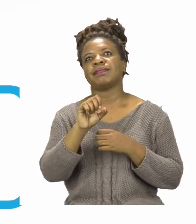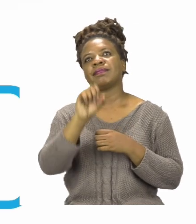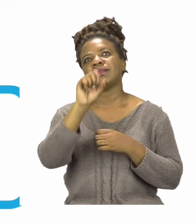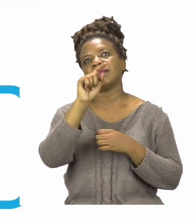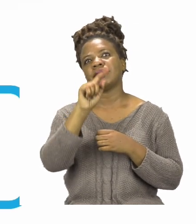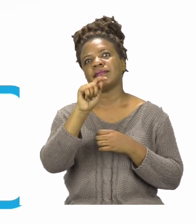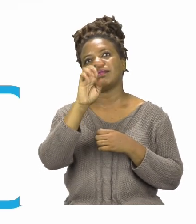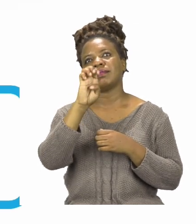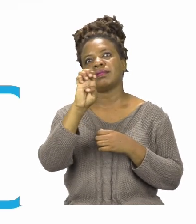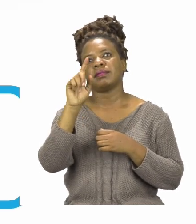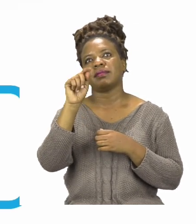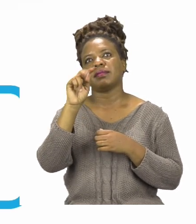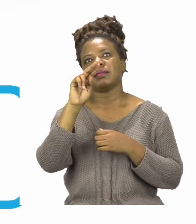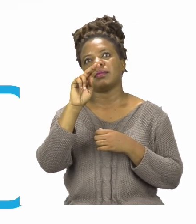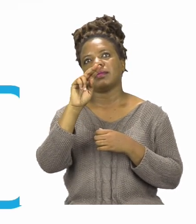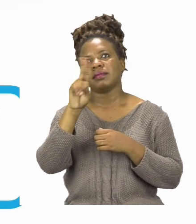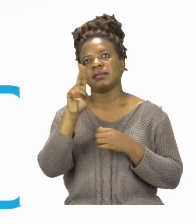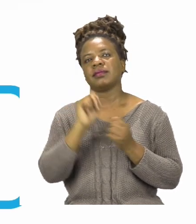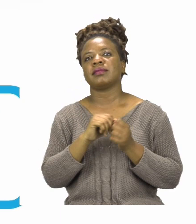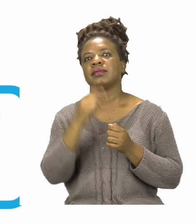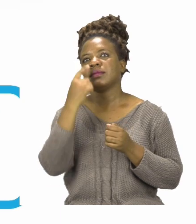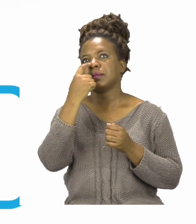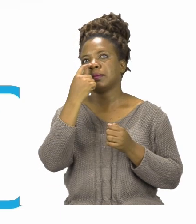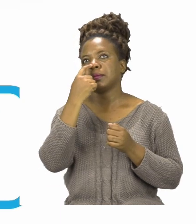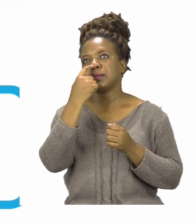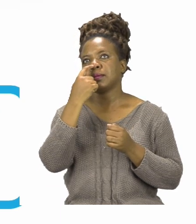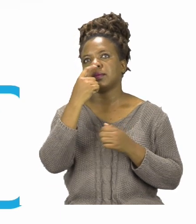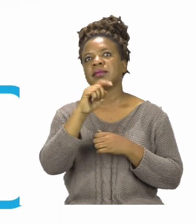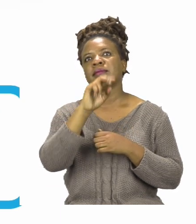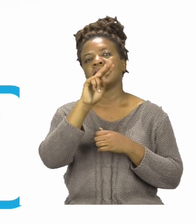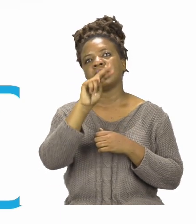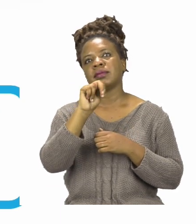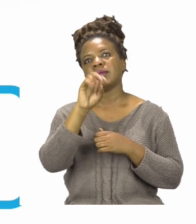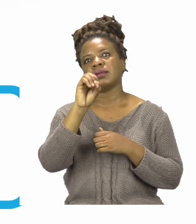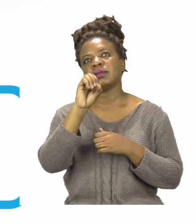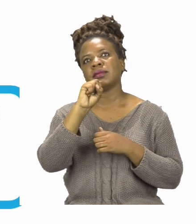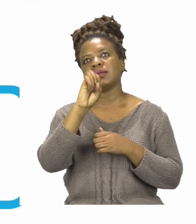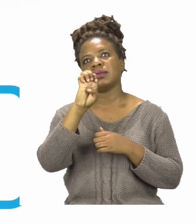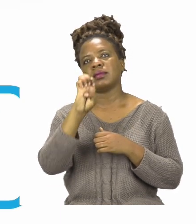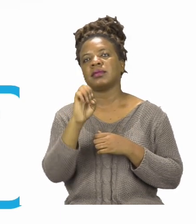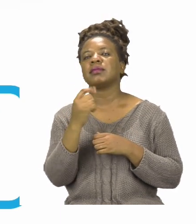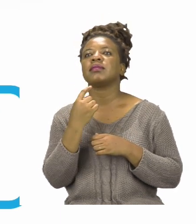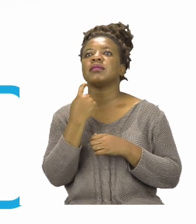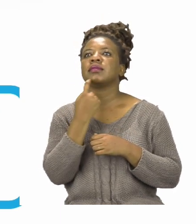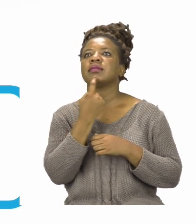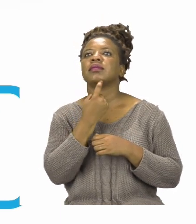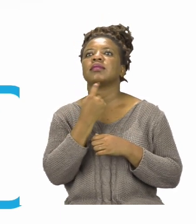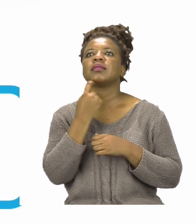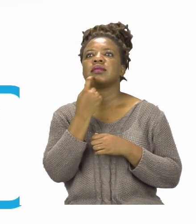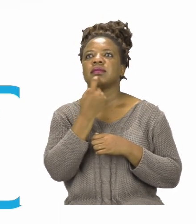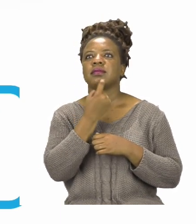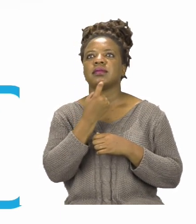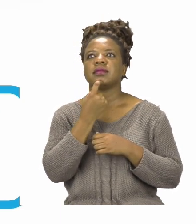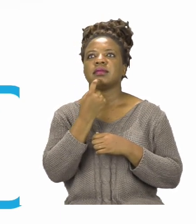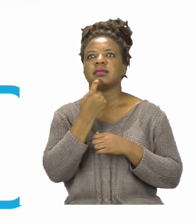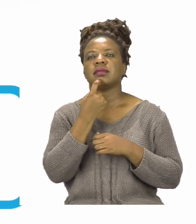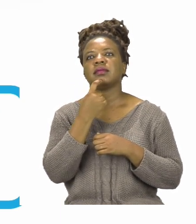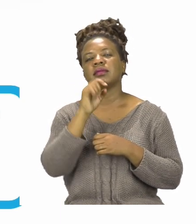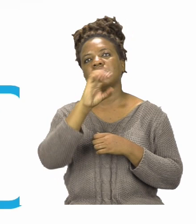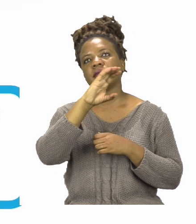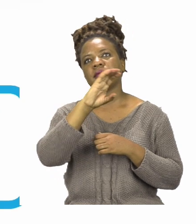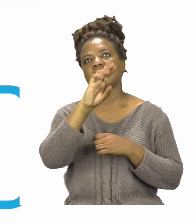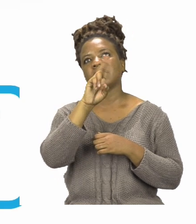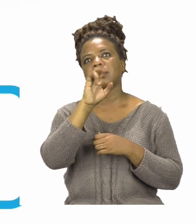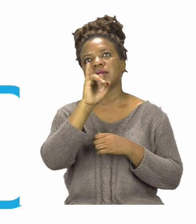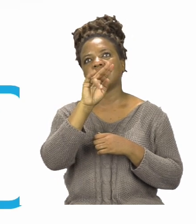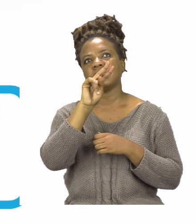job to look for them in the word search. Be careful on how you're going to be looking for your words and make sure you take your